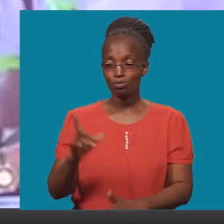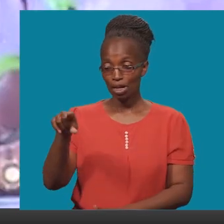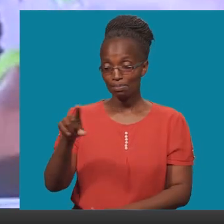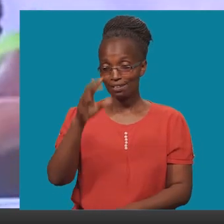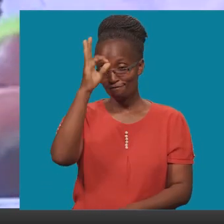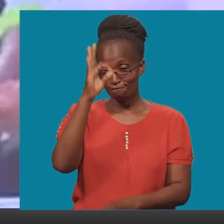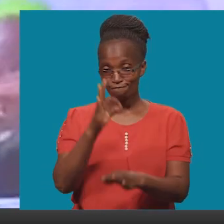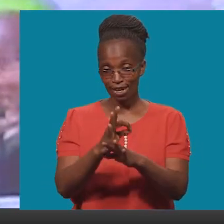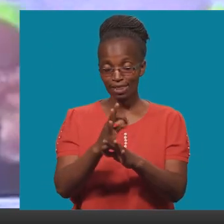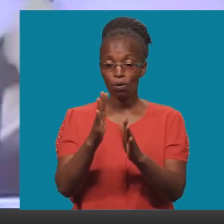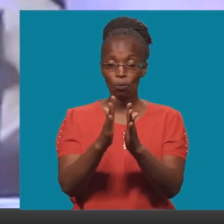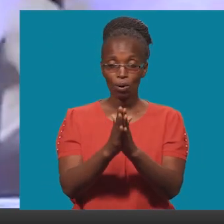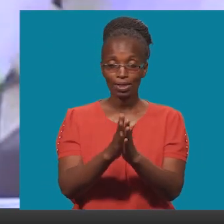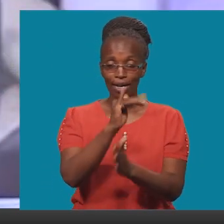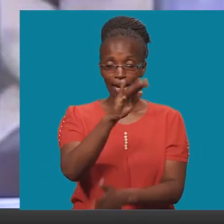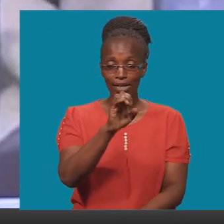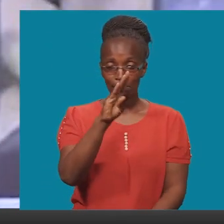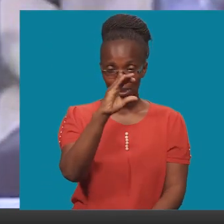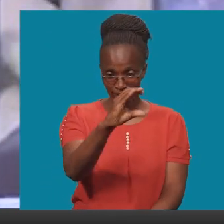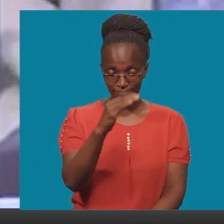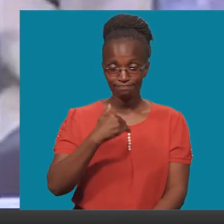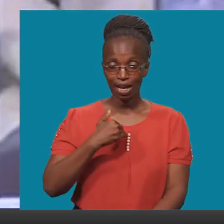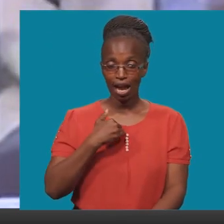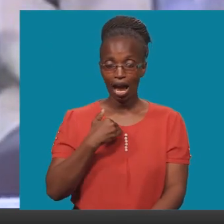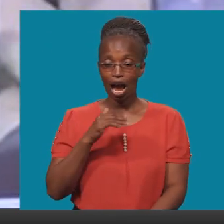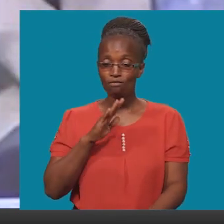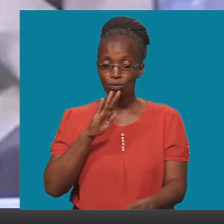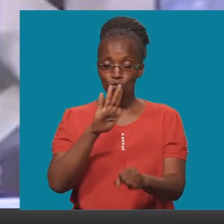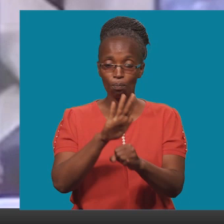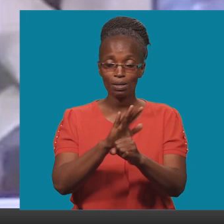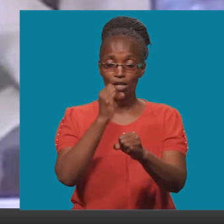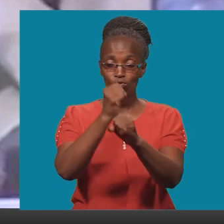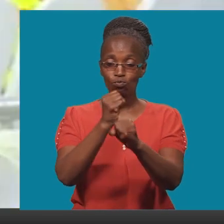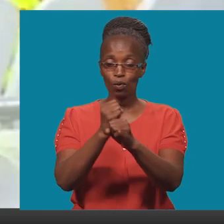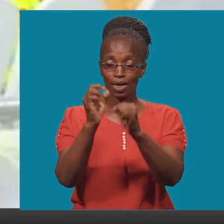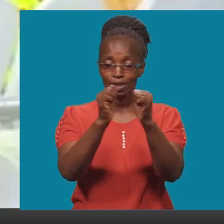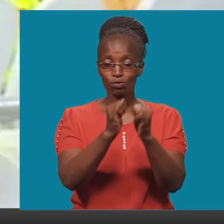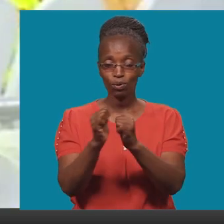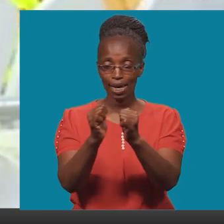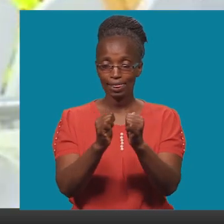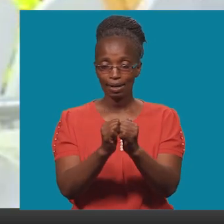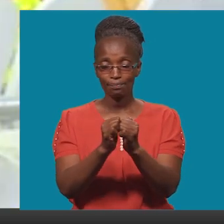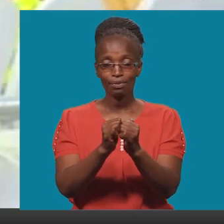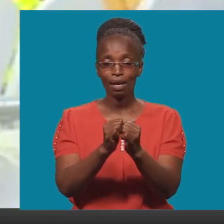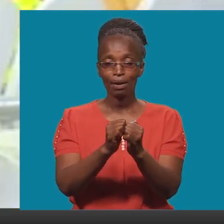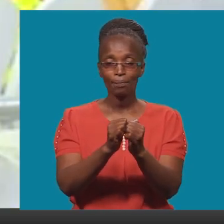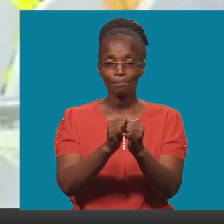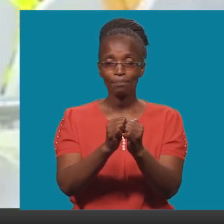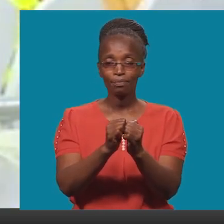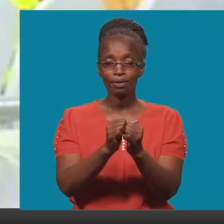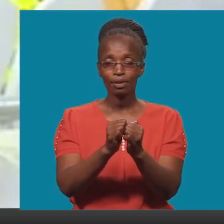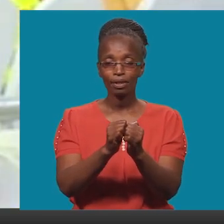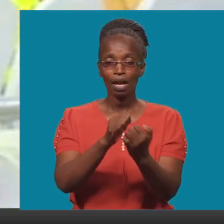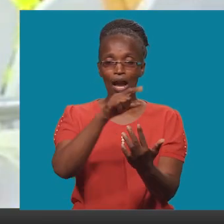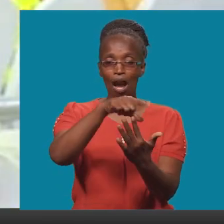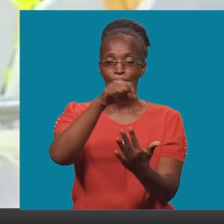Chebukati kuwa yuko na imani na tume hiyo na kuahidi kushirikiana naye kikamilifu.